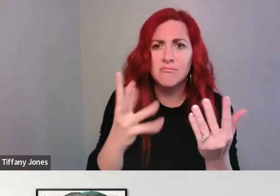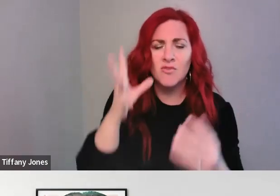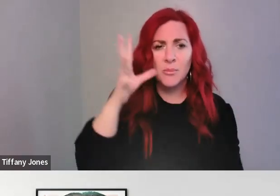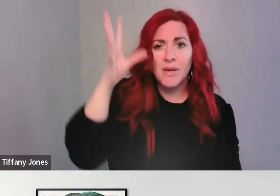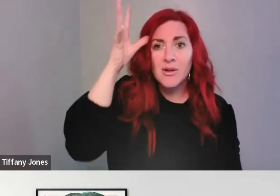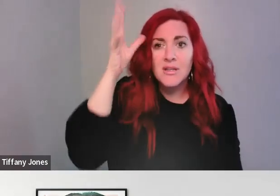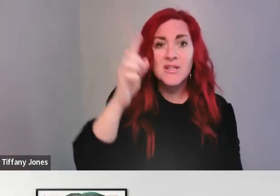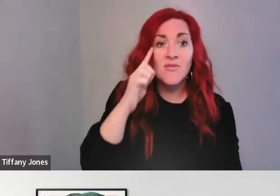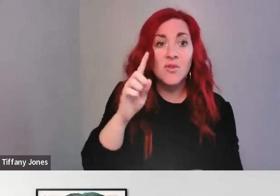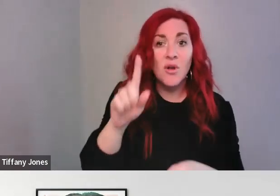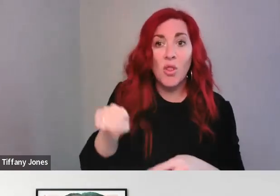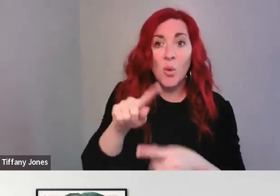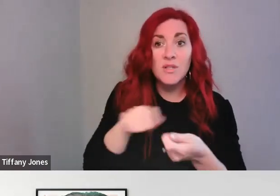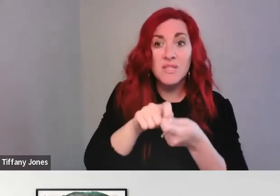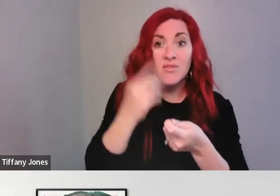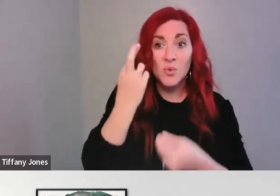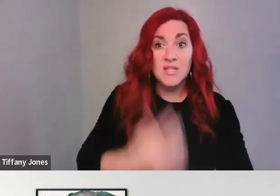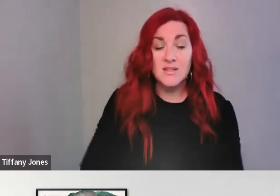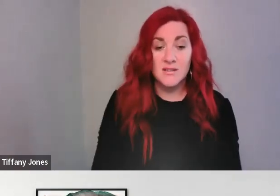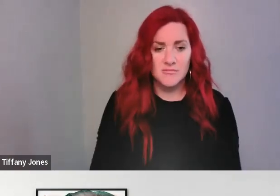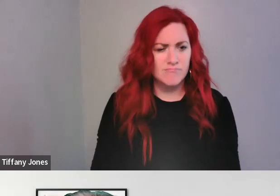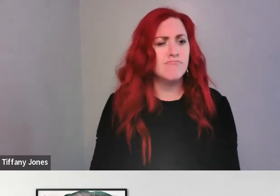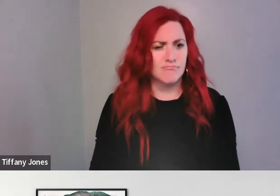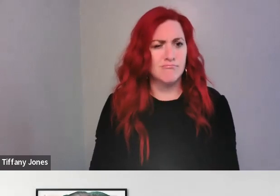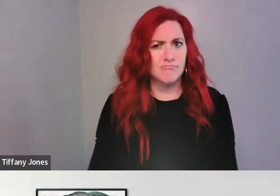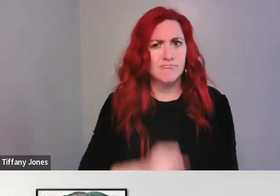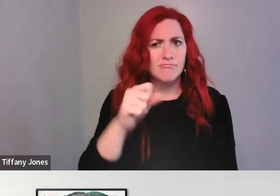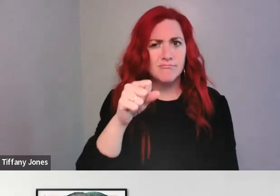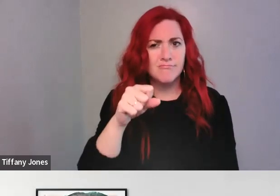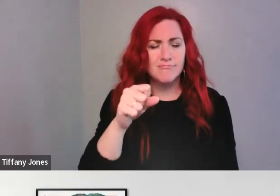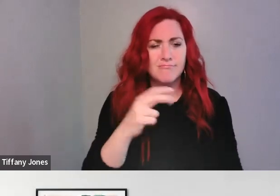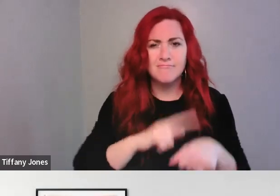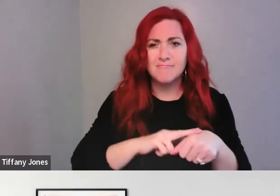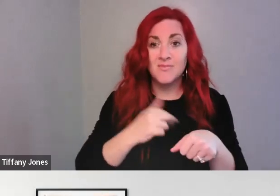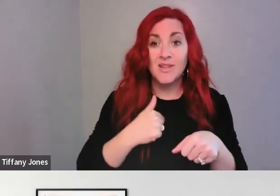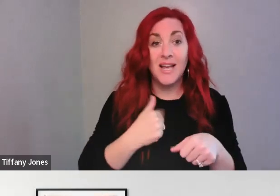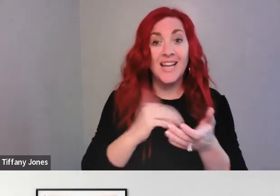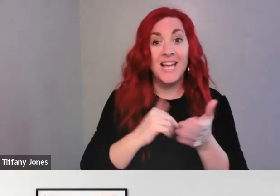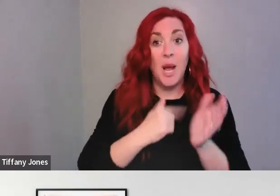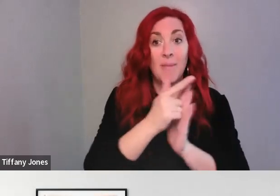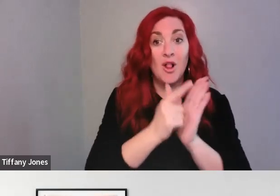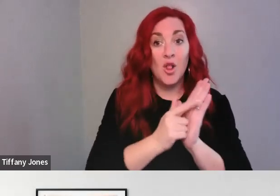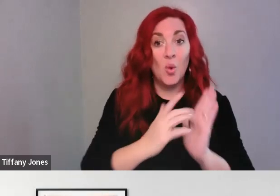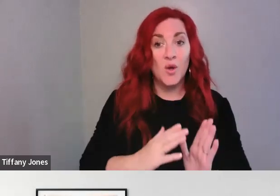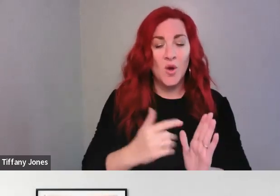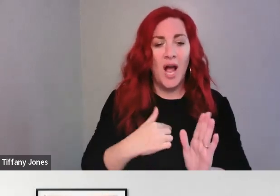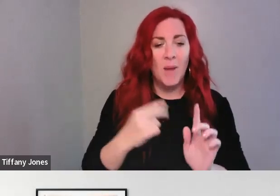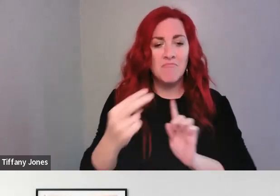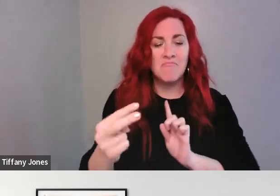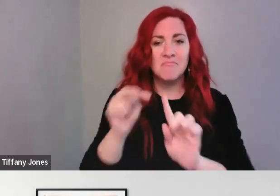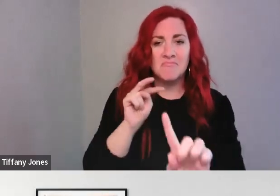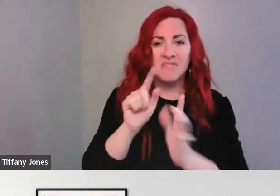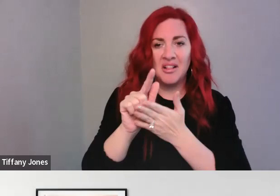those specific purposes? Yeah, for sure. So again, I'm a lawyer, so I'm coming at it from a legal